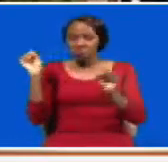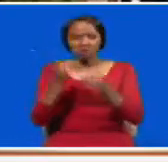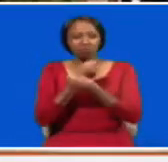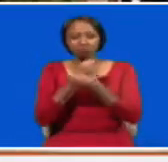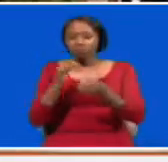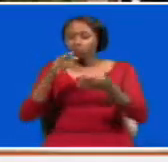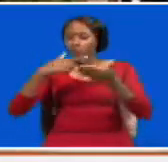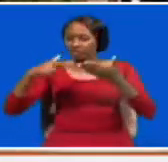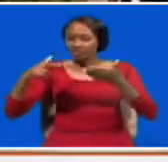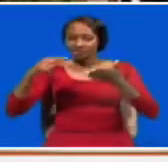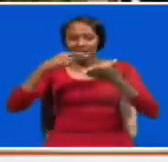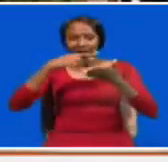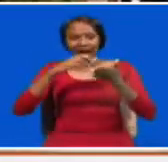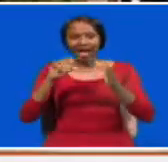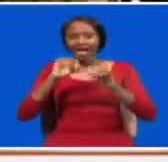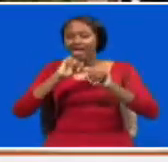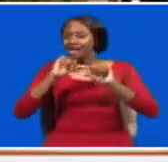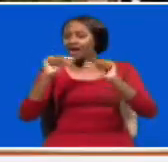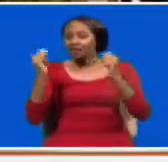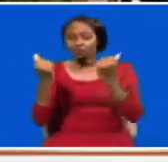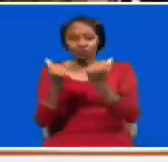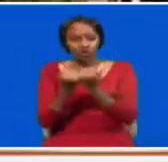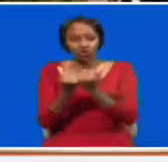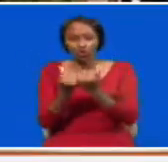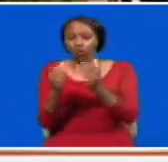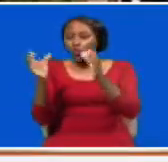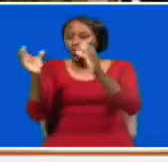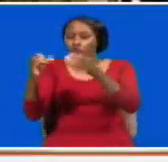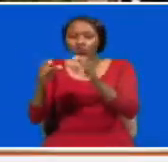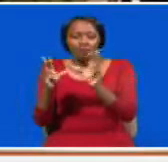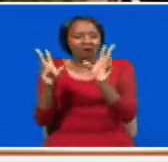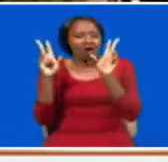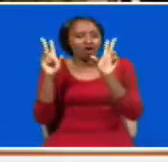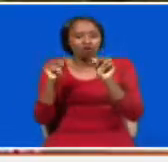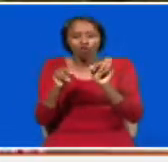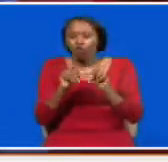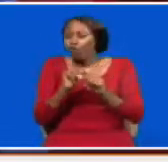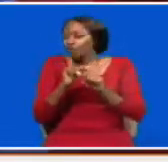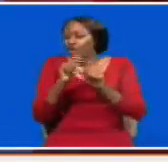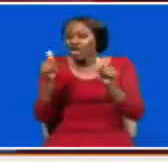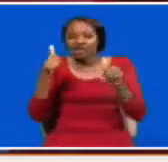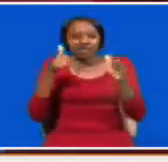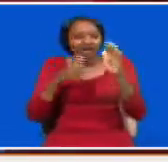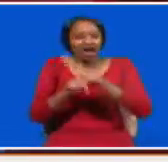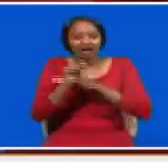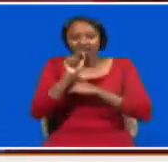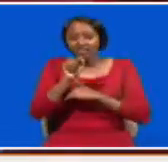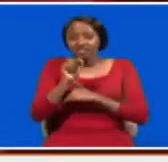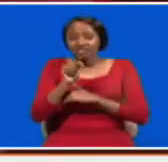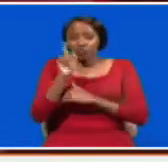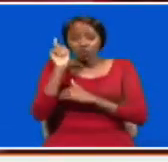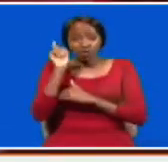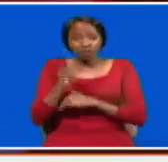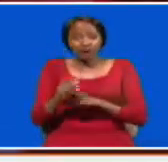association. And you cannot register an association bearing any of those titles. We also have to